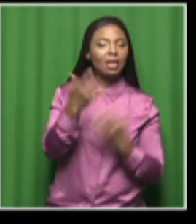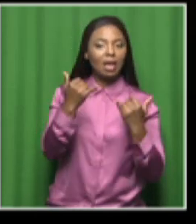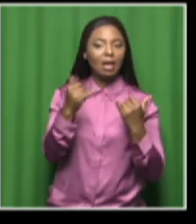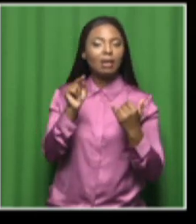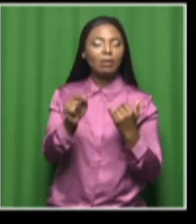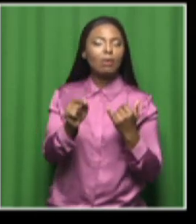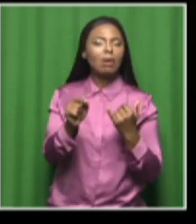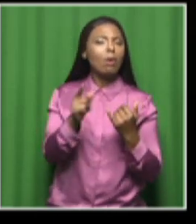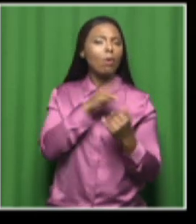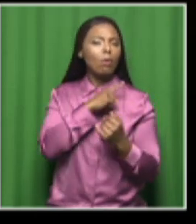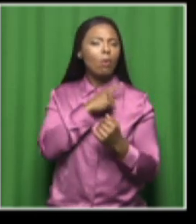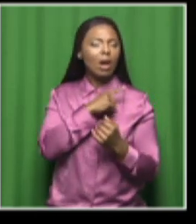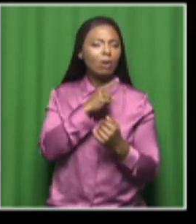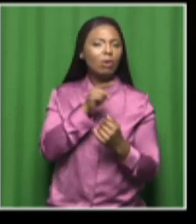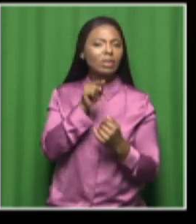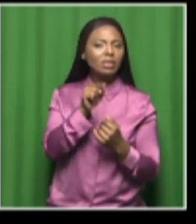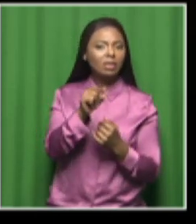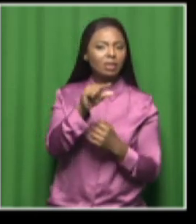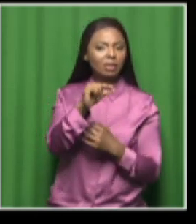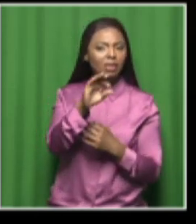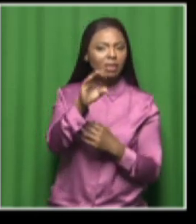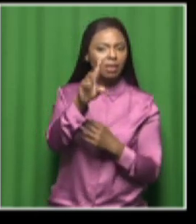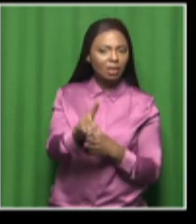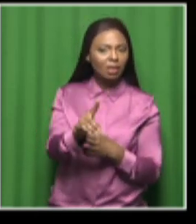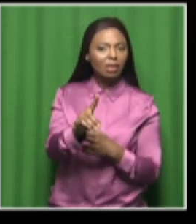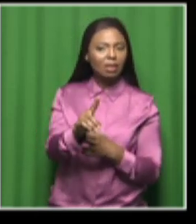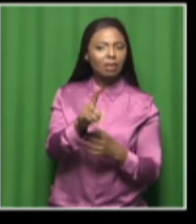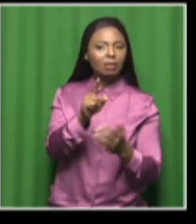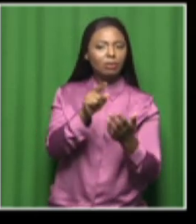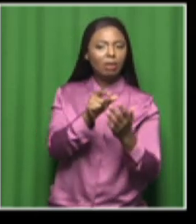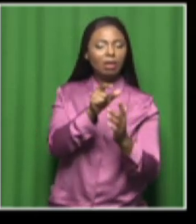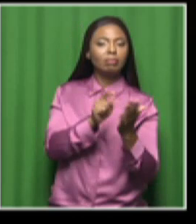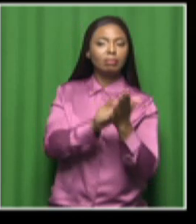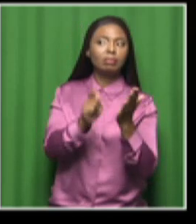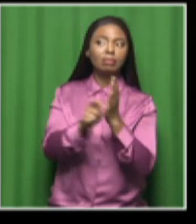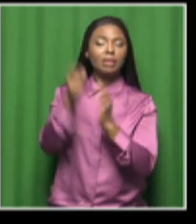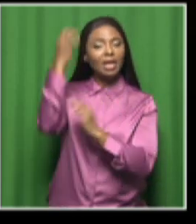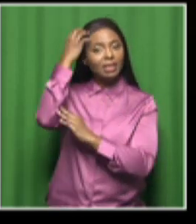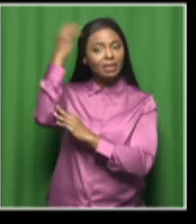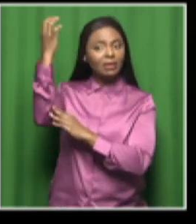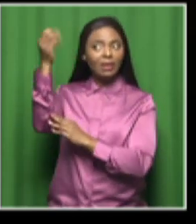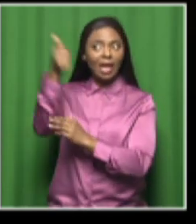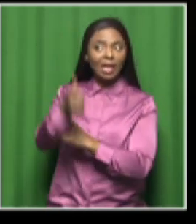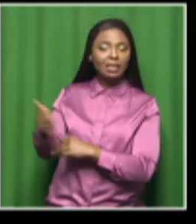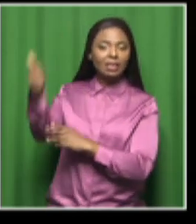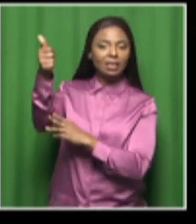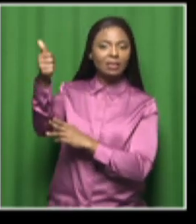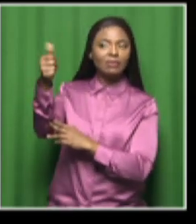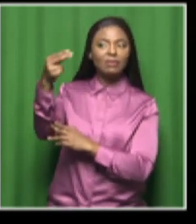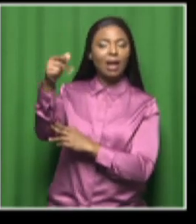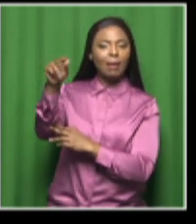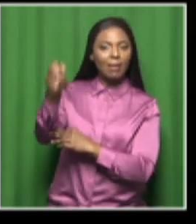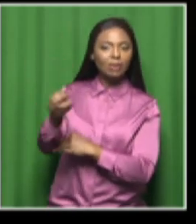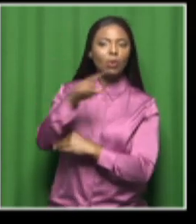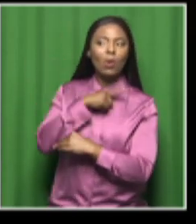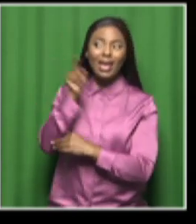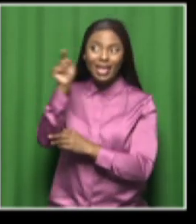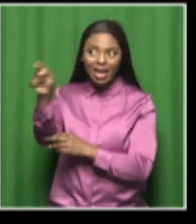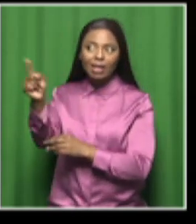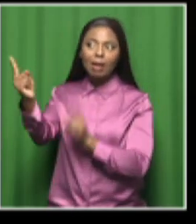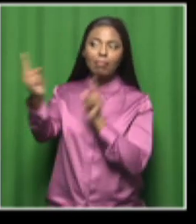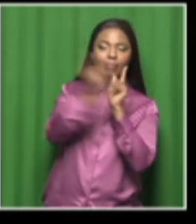on to say that Goldstein has now written to the chief executives of the banks and given them the opportunity to come and see